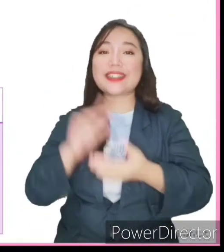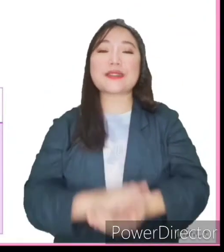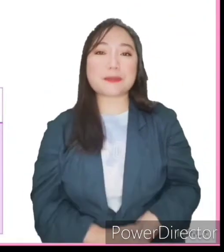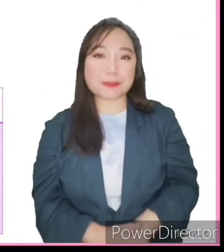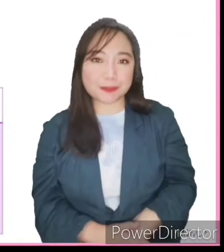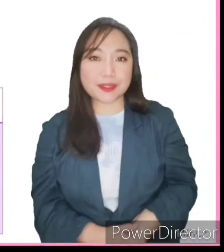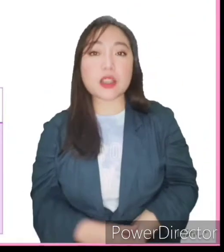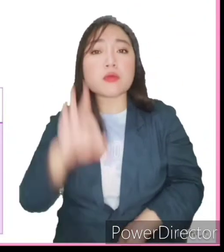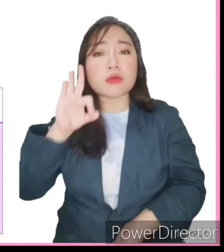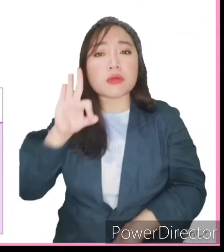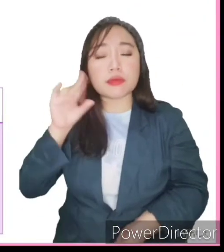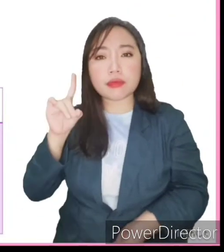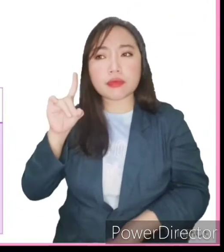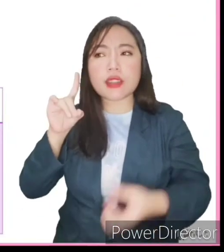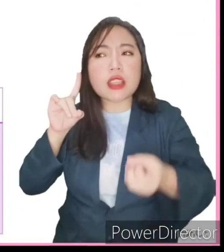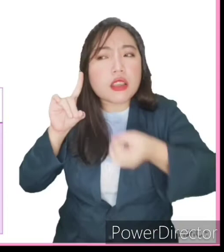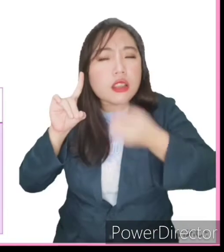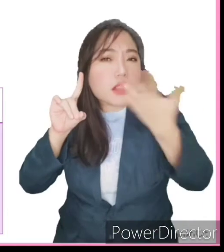So for number 1,